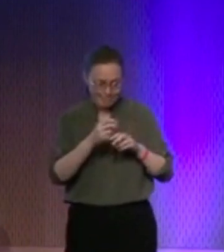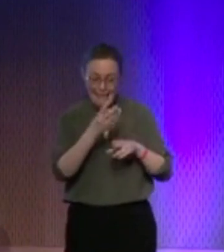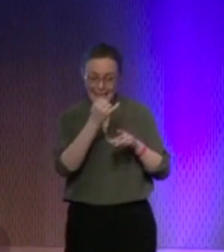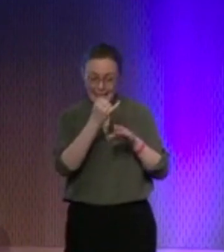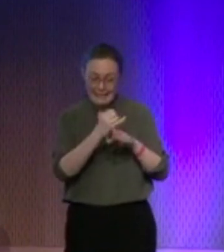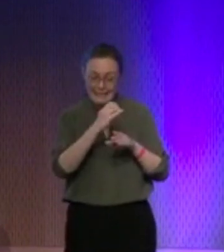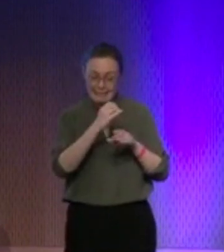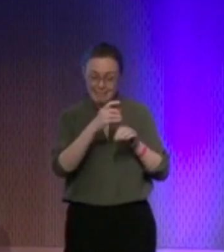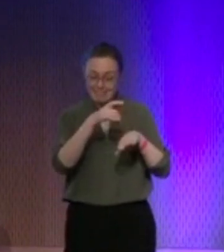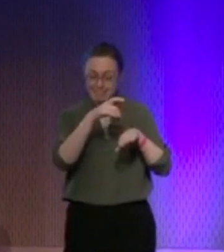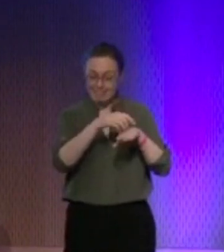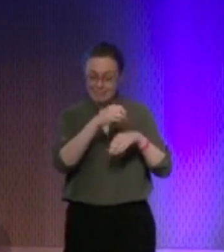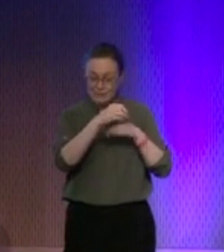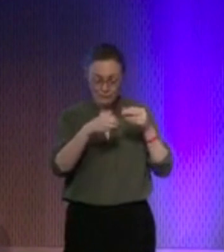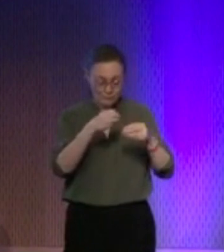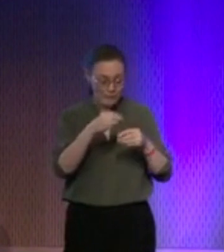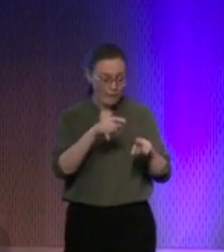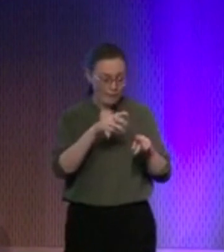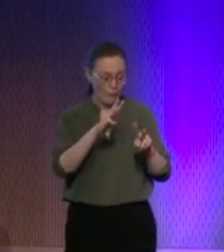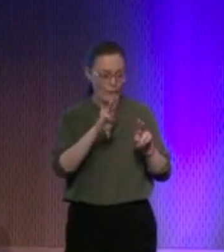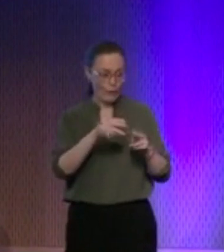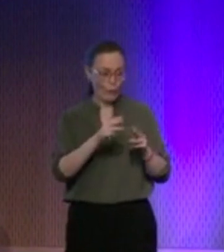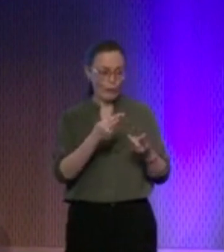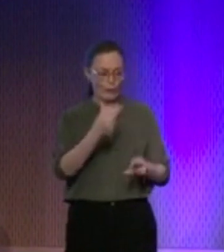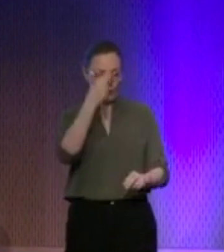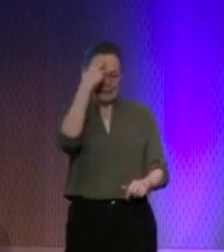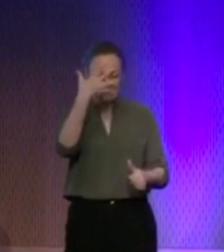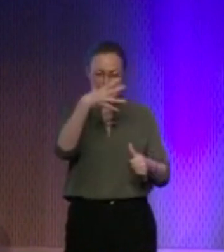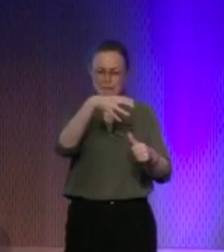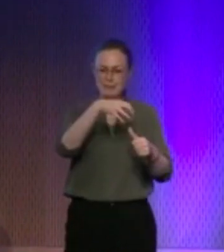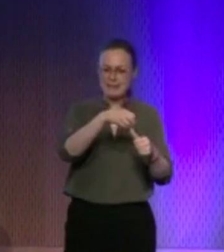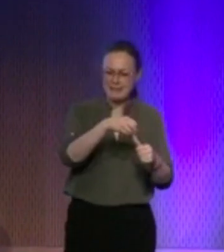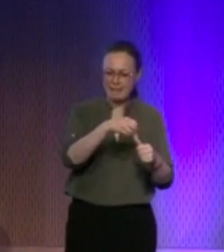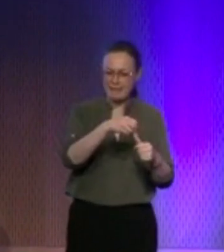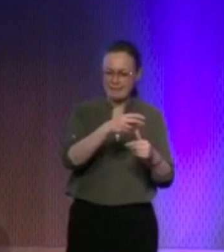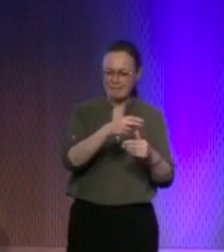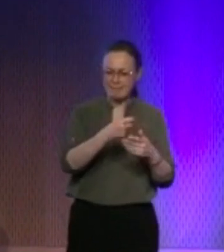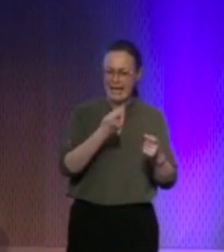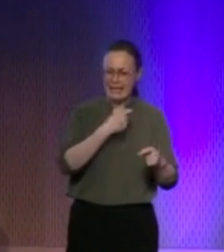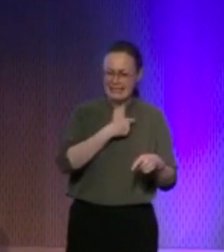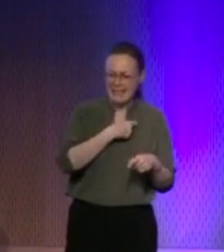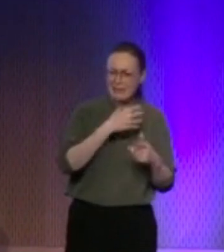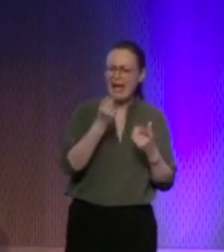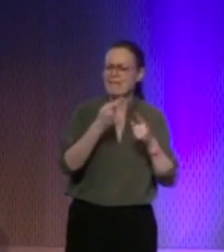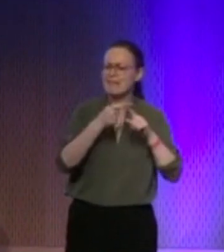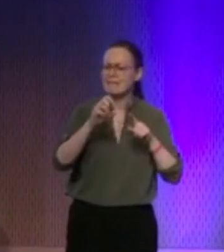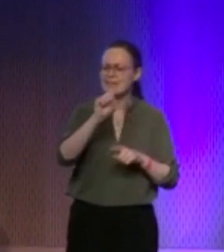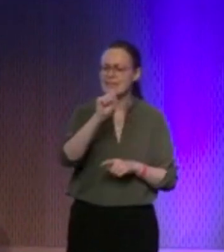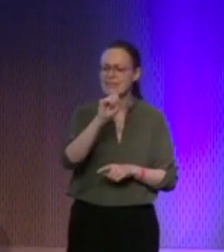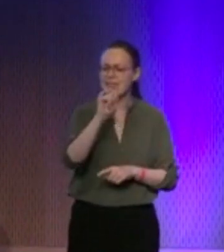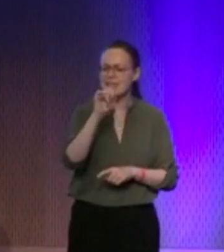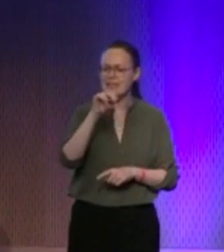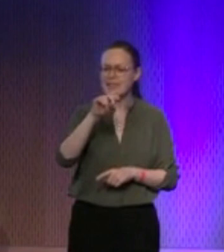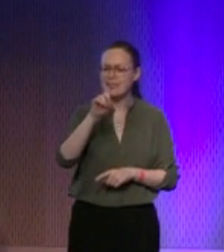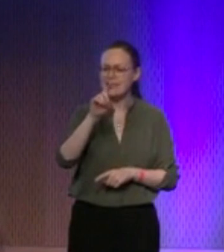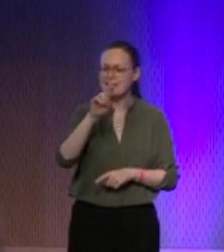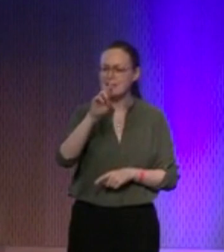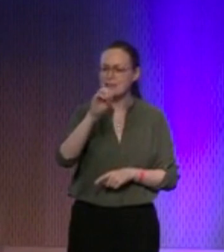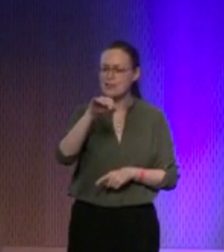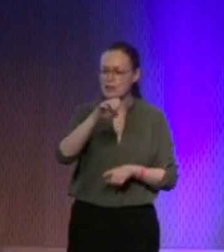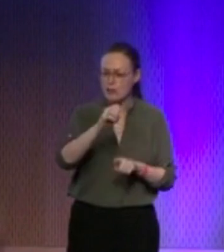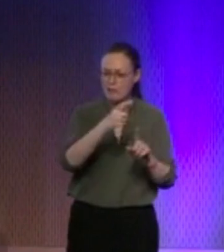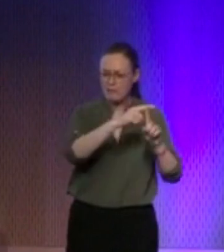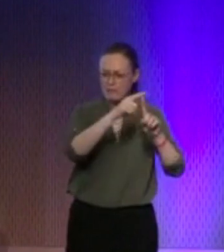we want to understand what specific anxiety syndrome it fits into. There are different syndromes that we